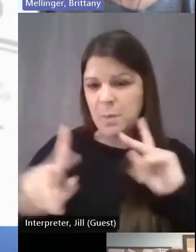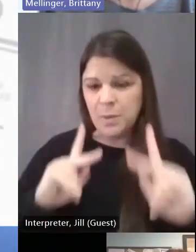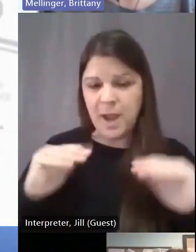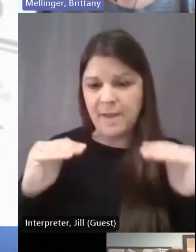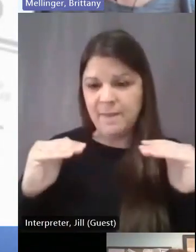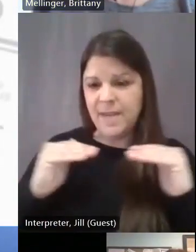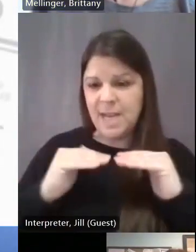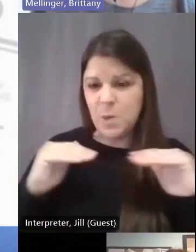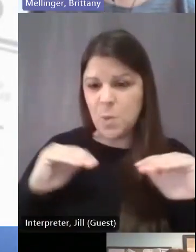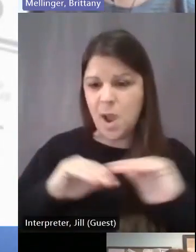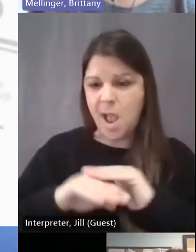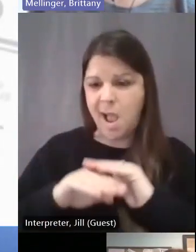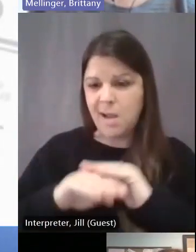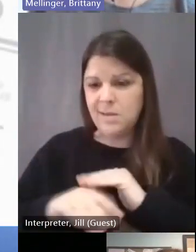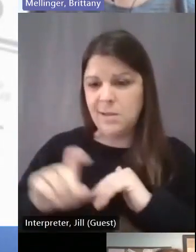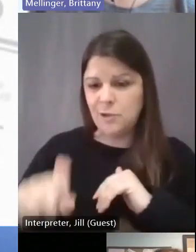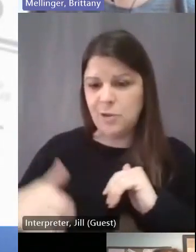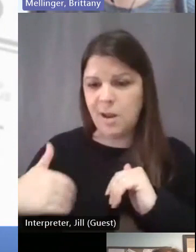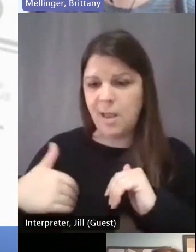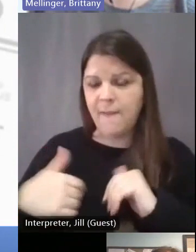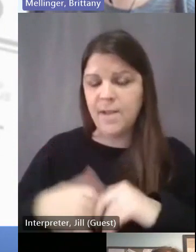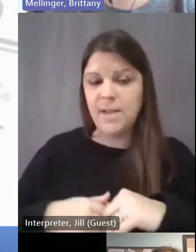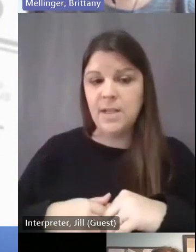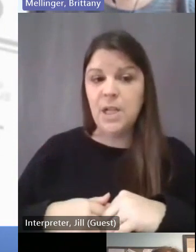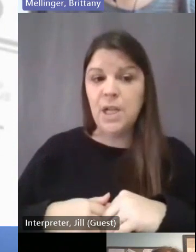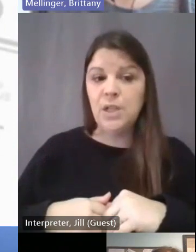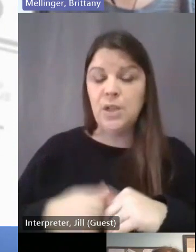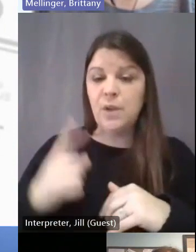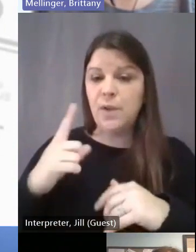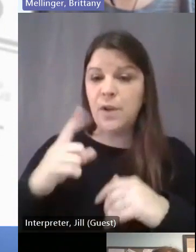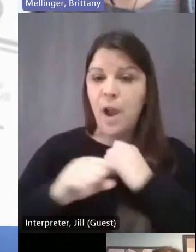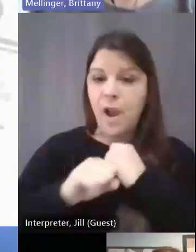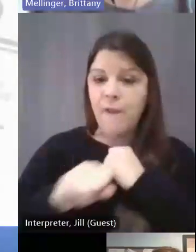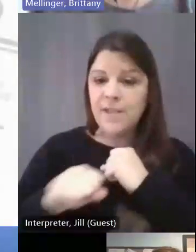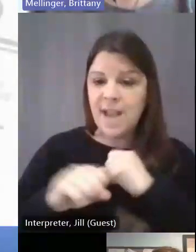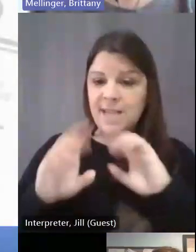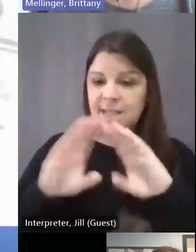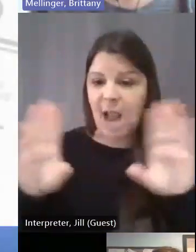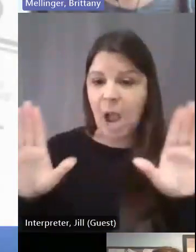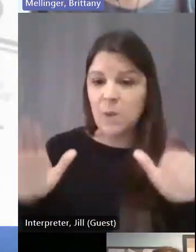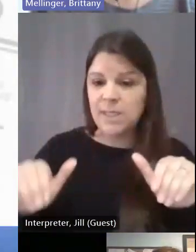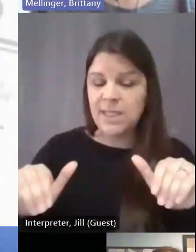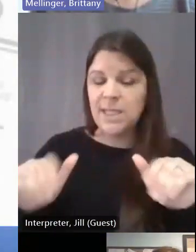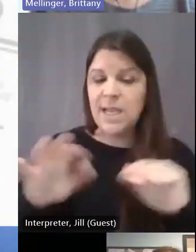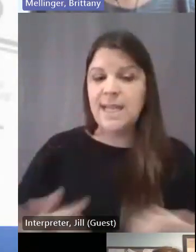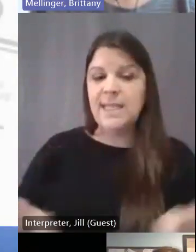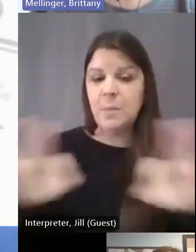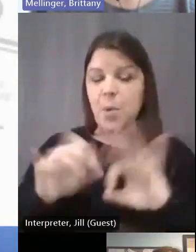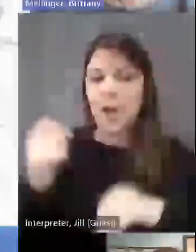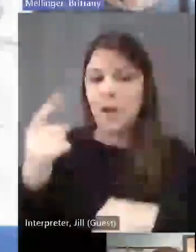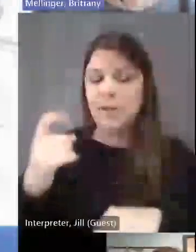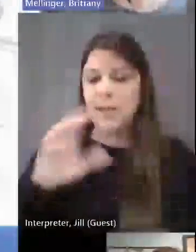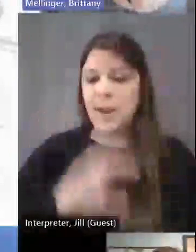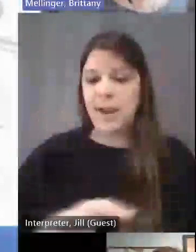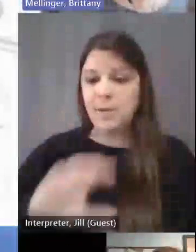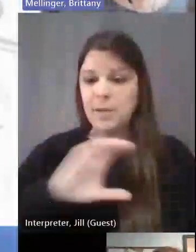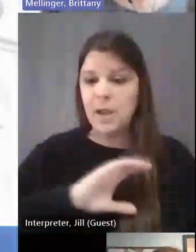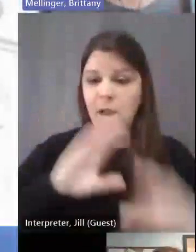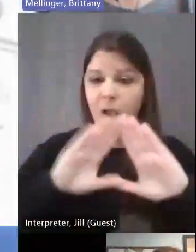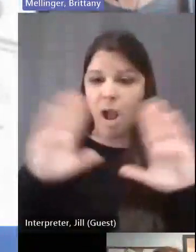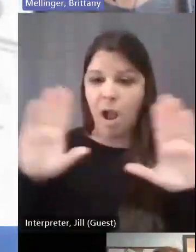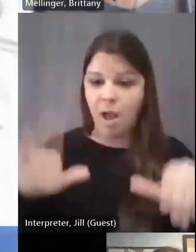to housing. So if you are in a position where you're advertising housing, it's important to describe the characteristics of the